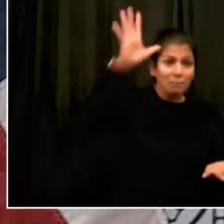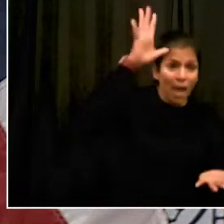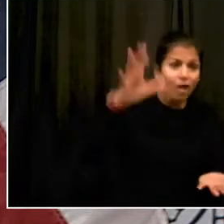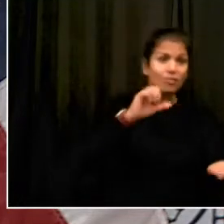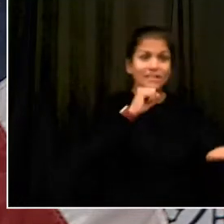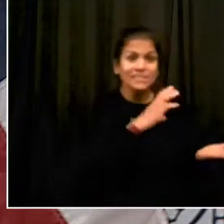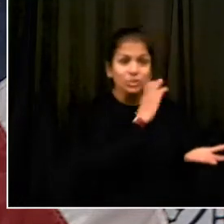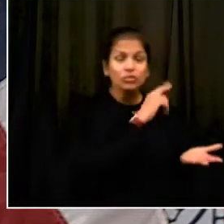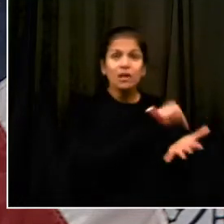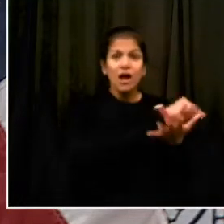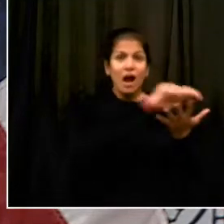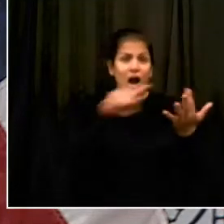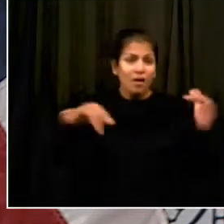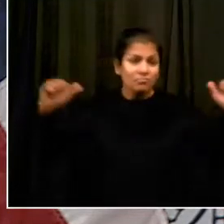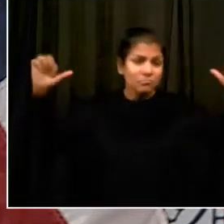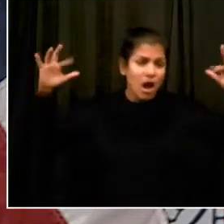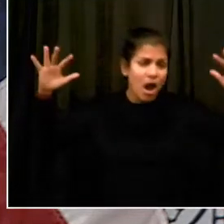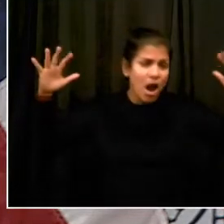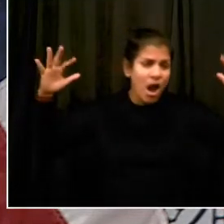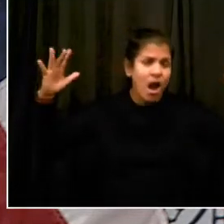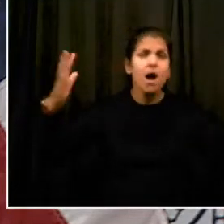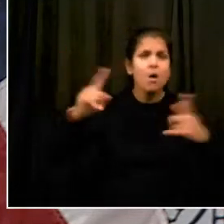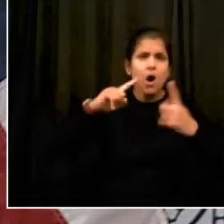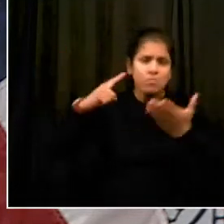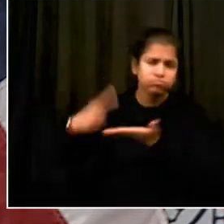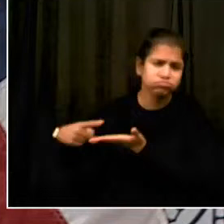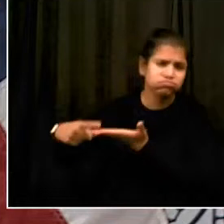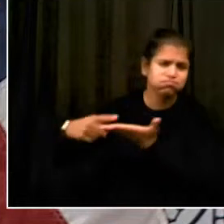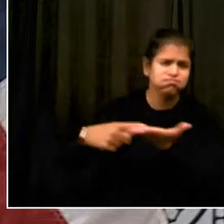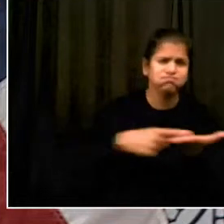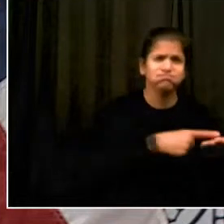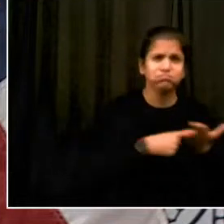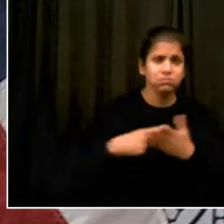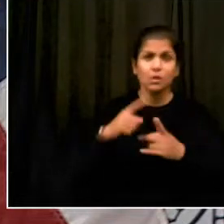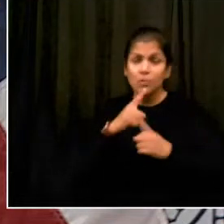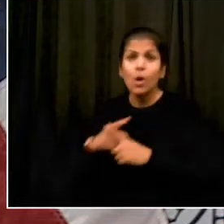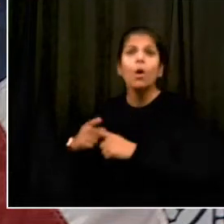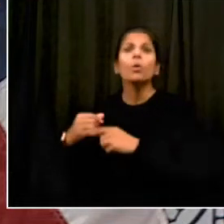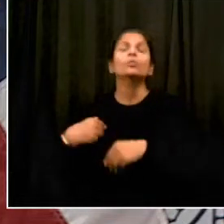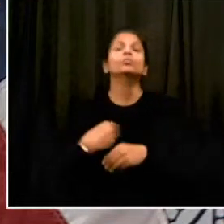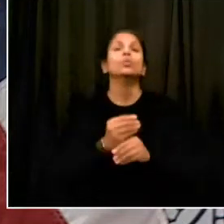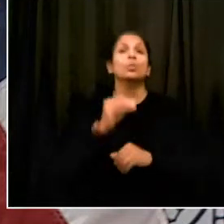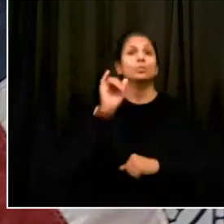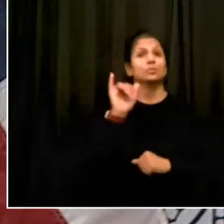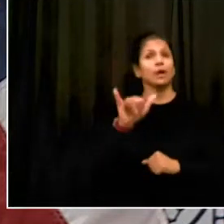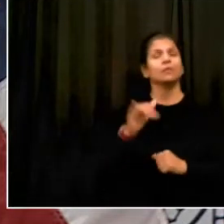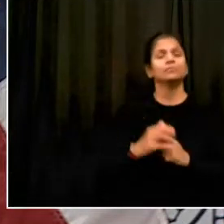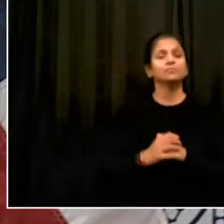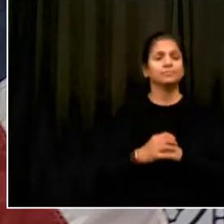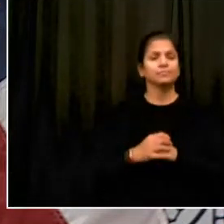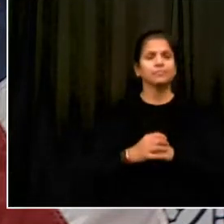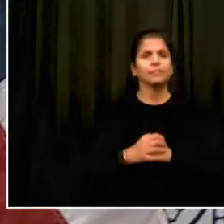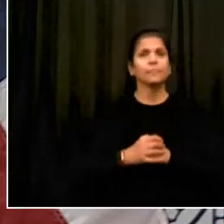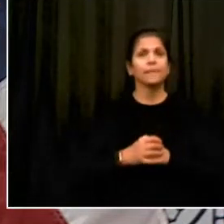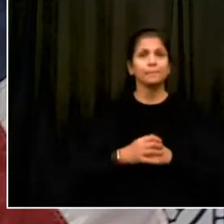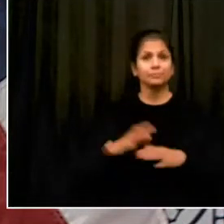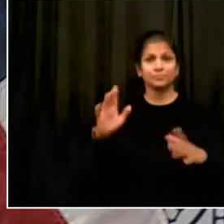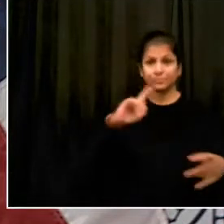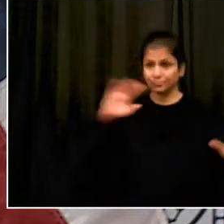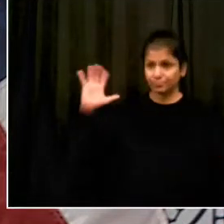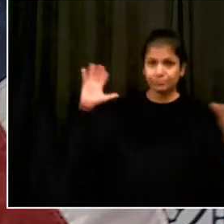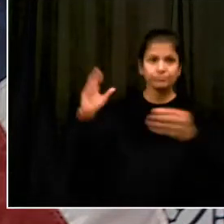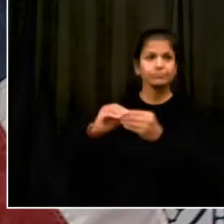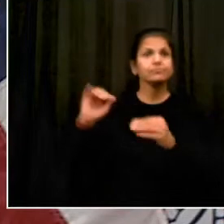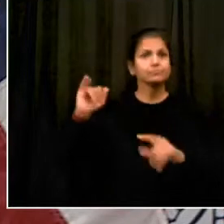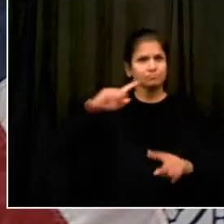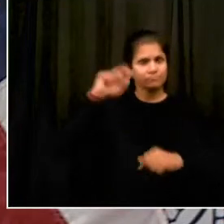schools could be extraordinarily safe because we put a tremendous number of health and safety measures in place, created that gold